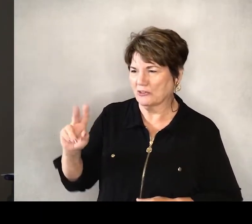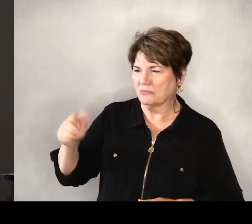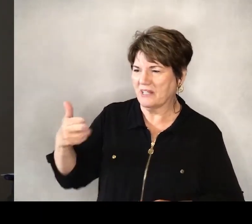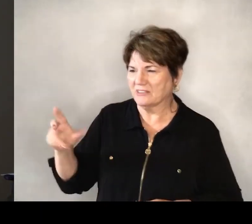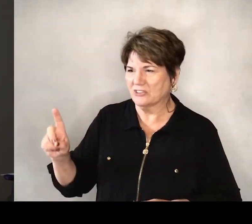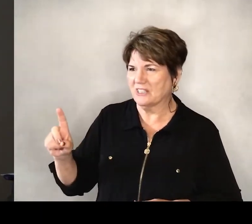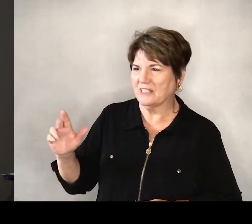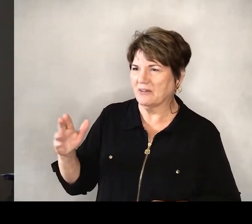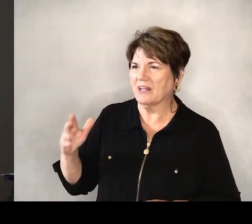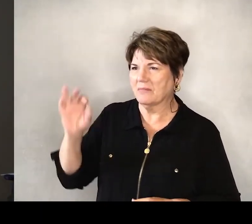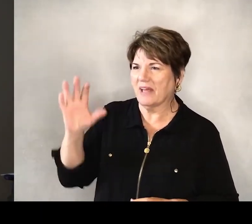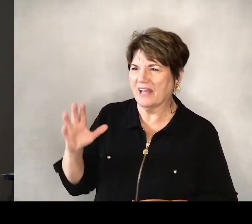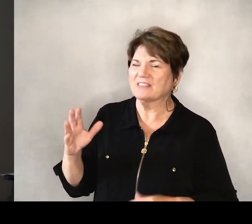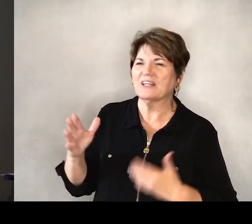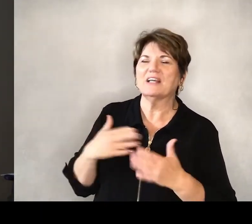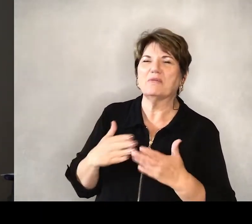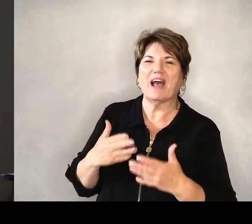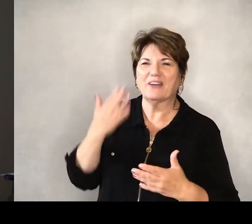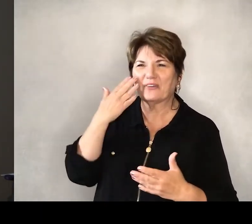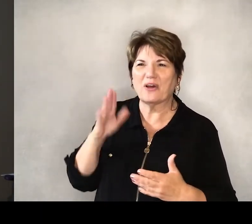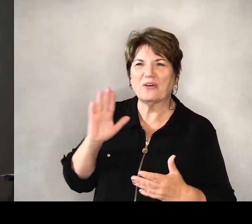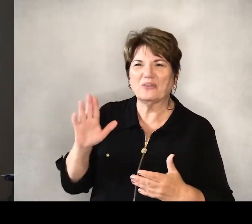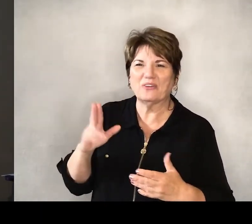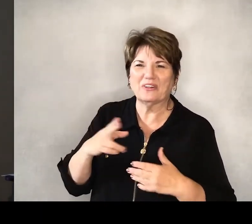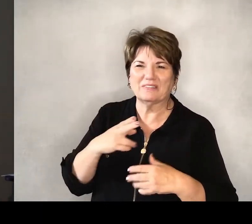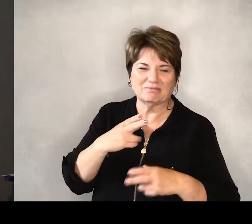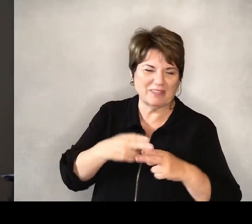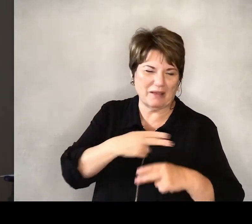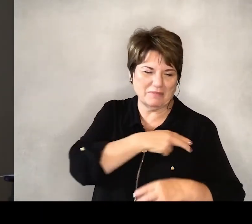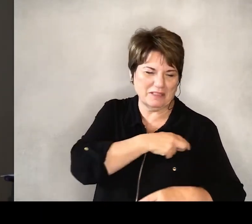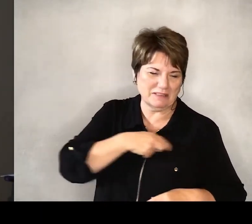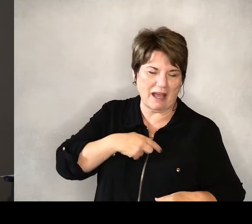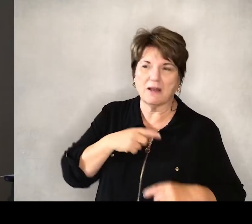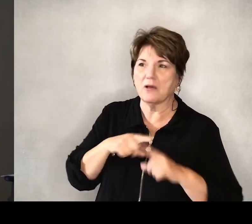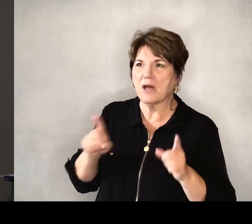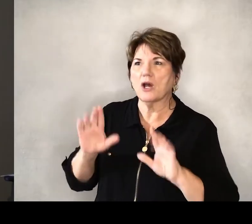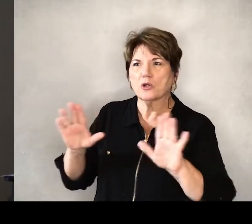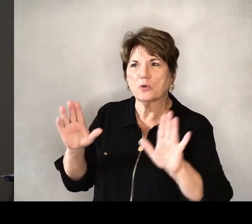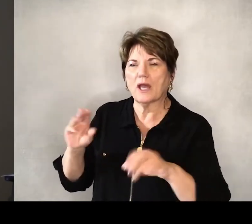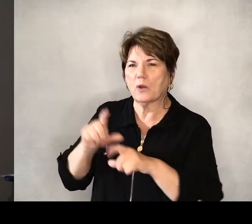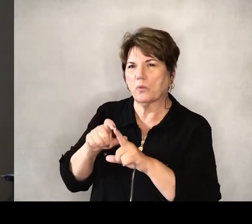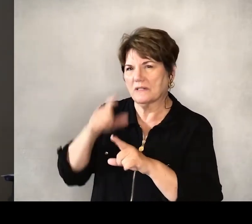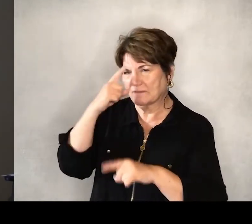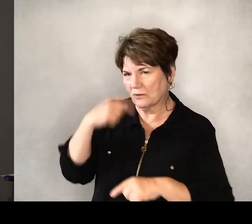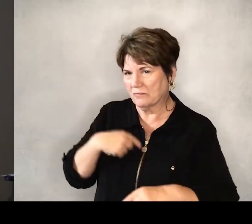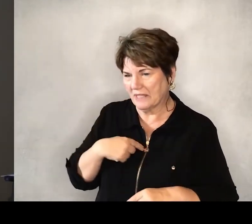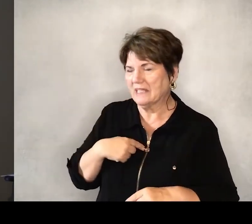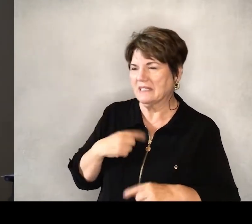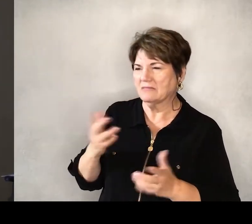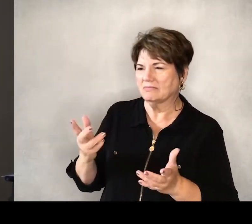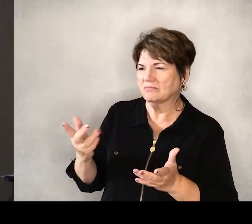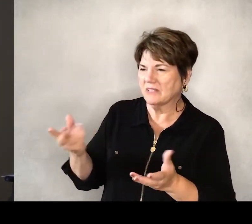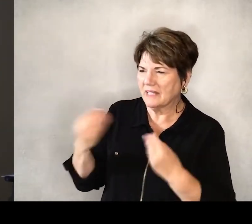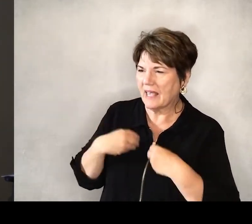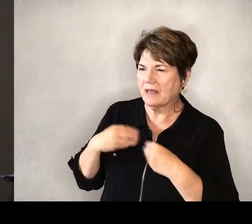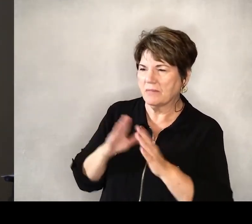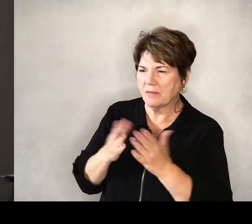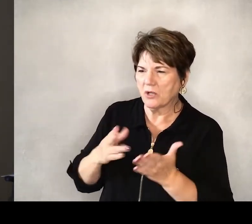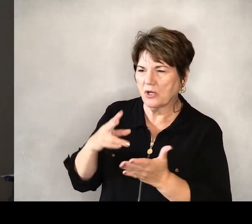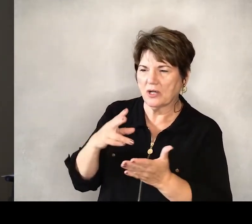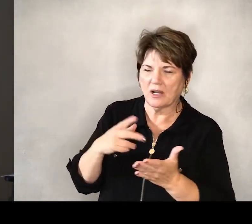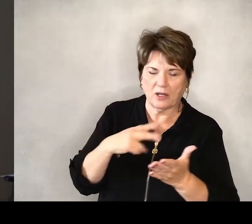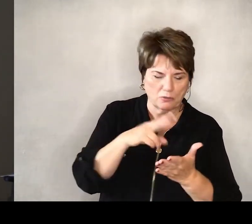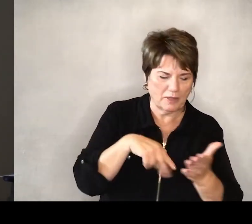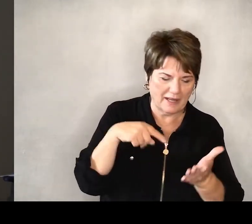you sure seem like it sometimes. So, you know, he had great words for me. I spent a little time in his office. He gave me a book and said, read